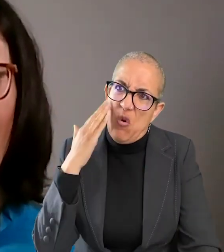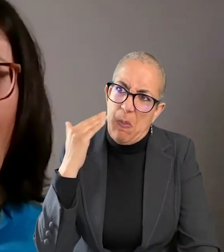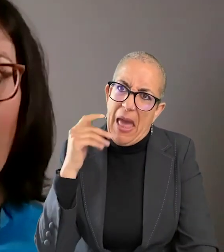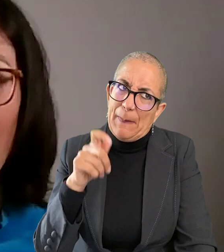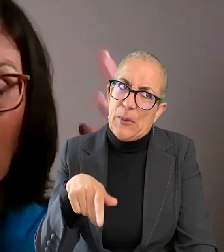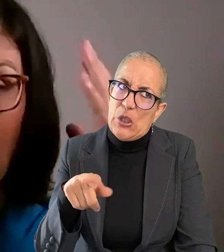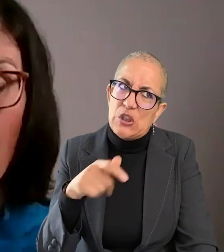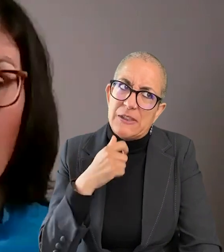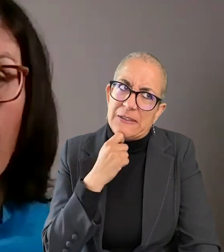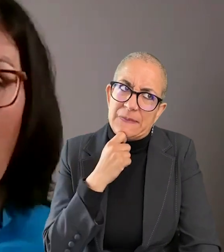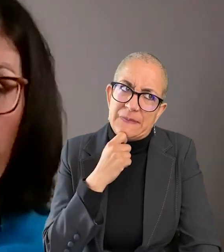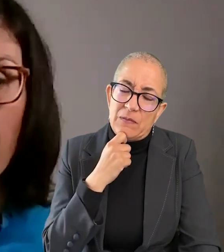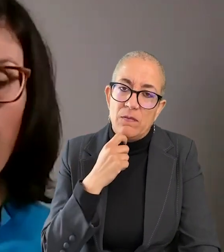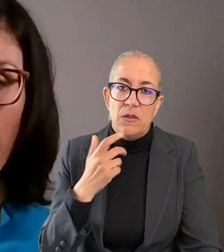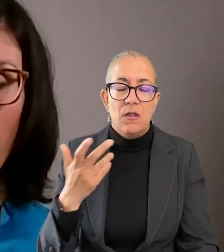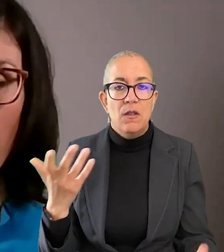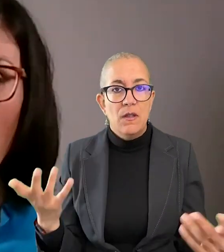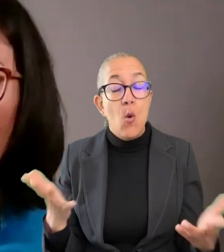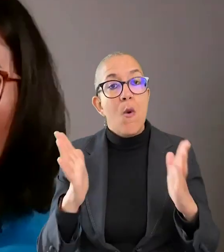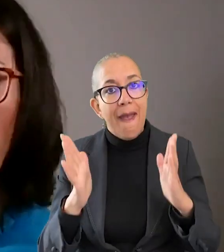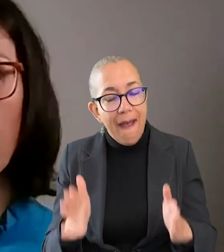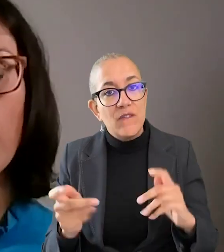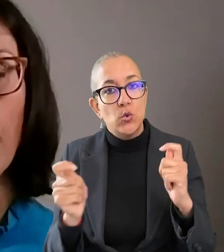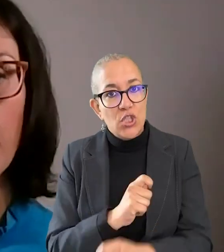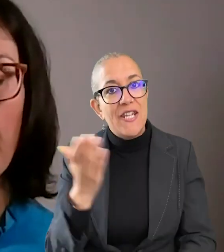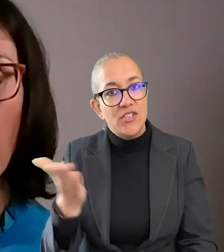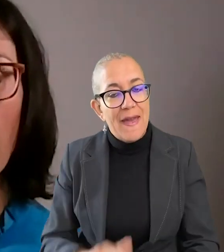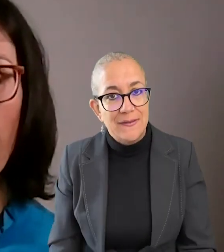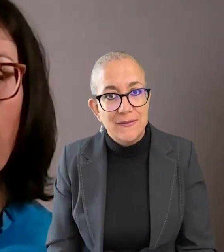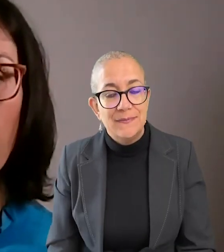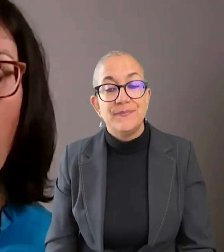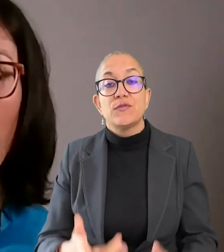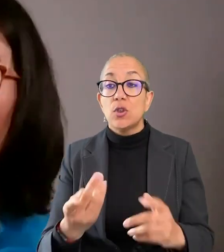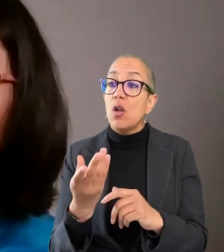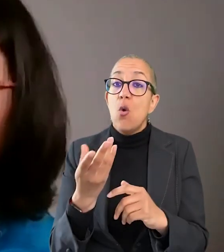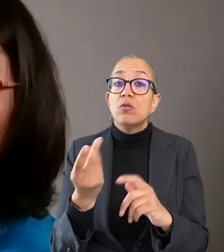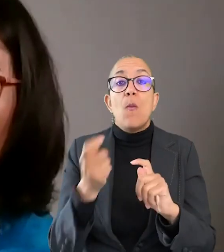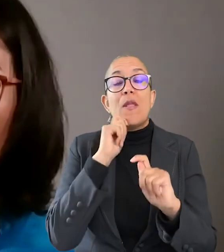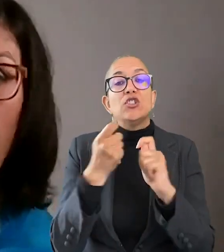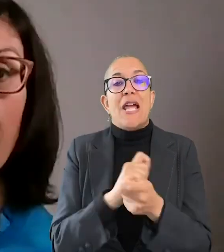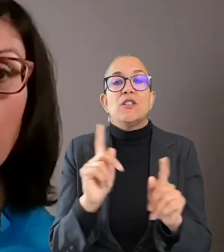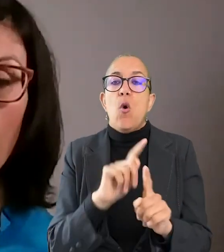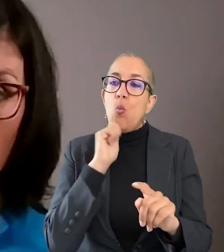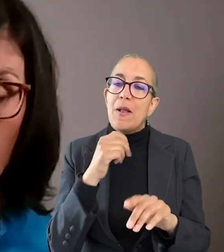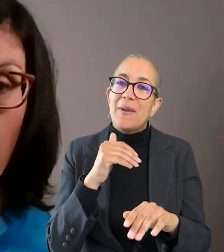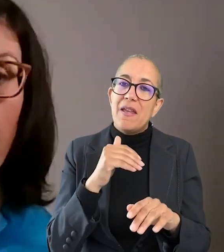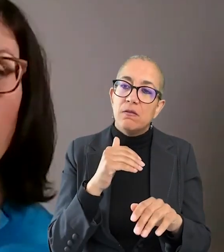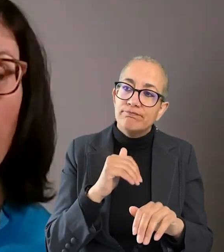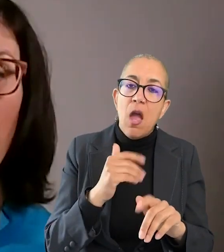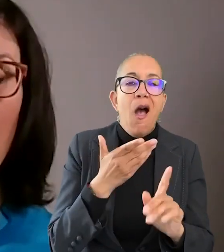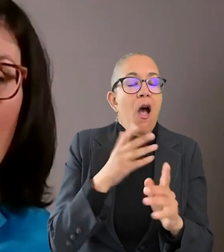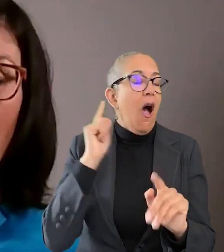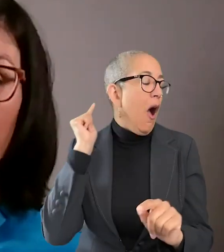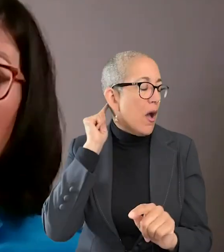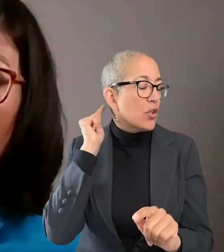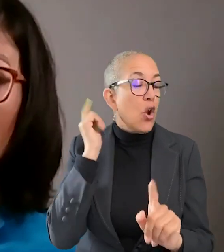person. And we have to change this. So some of this is going to be changed by rolling out effective training, unconscious bias